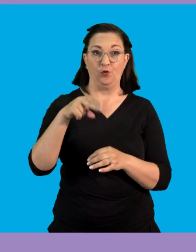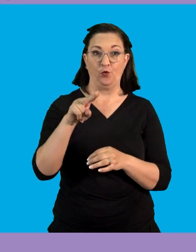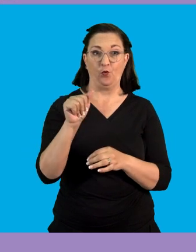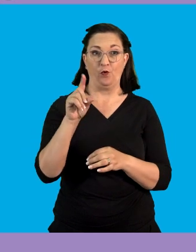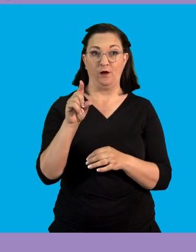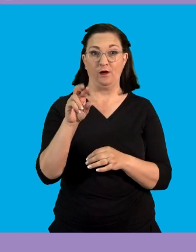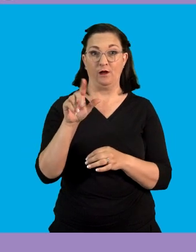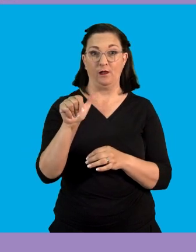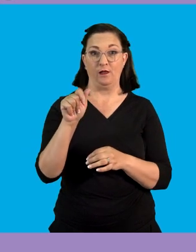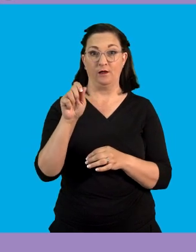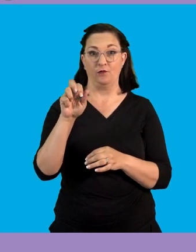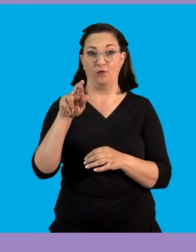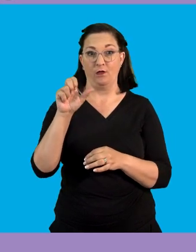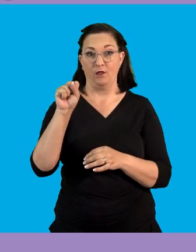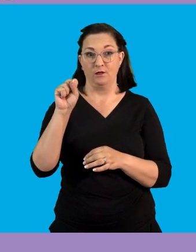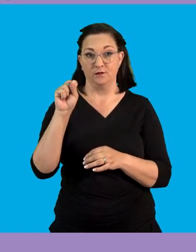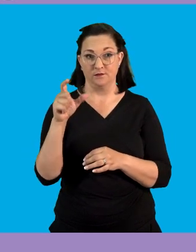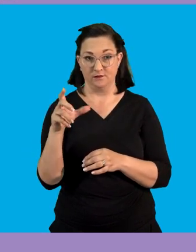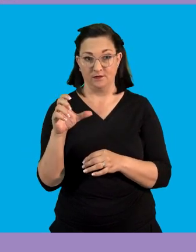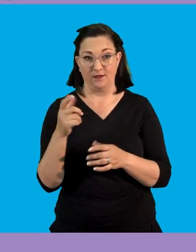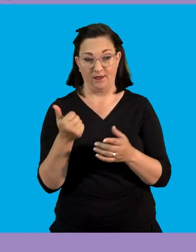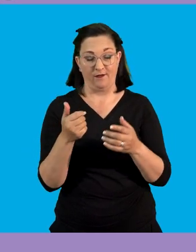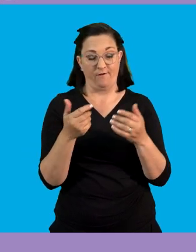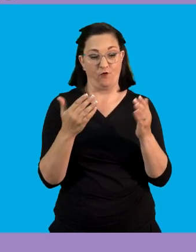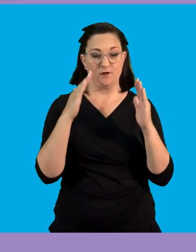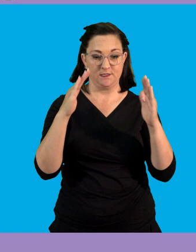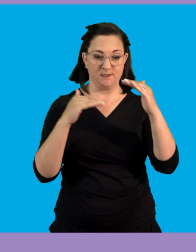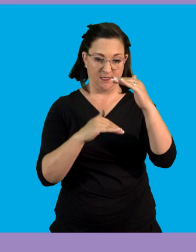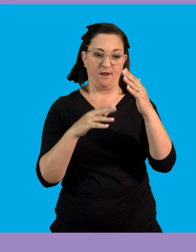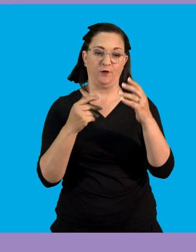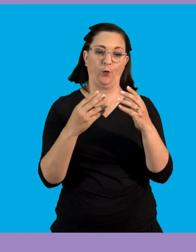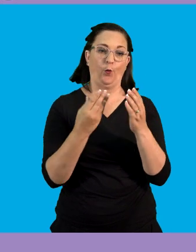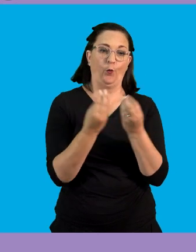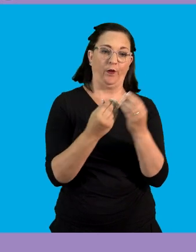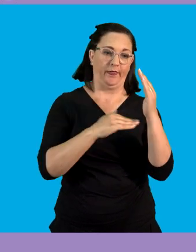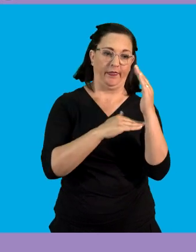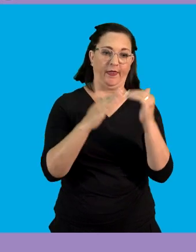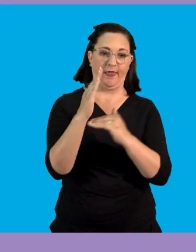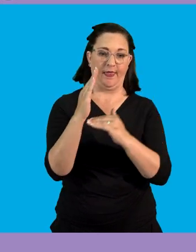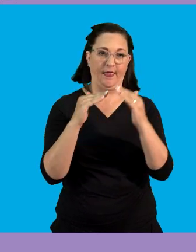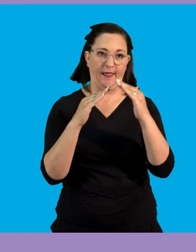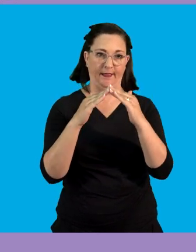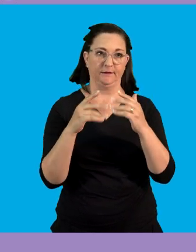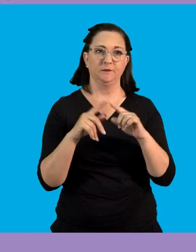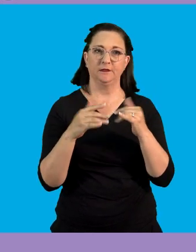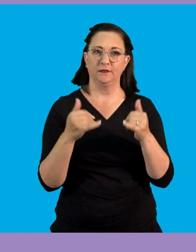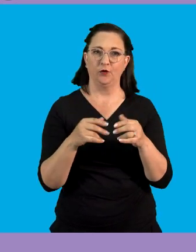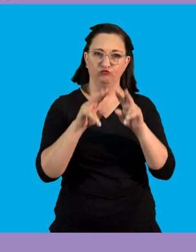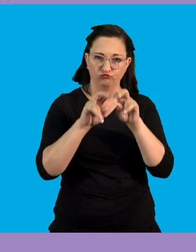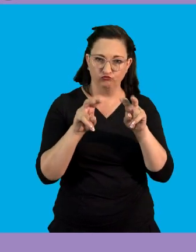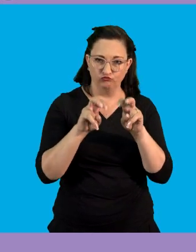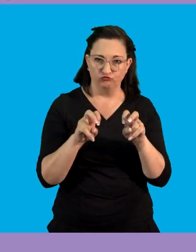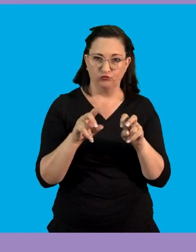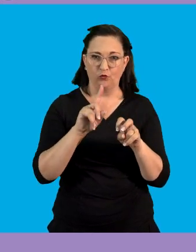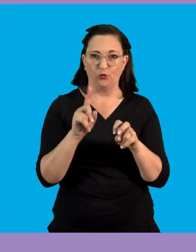quadrilaterals in terms of their sides and angles. The next one is to investigate sides and